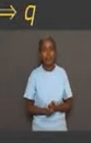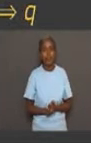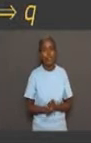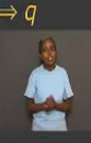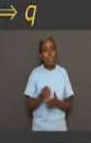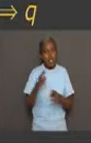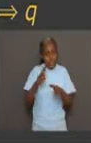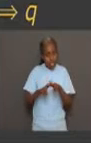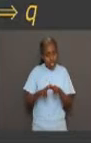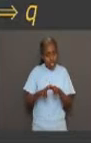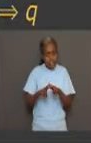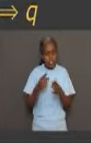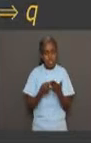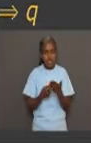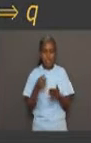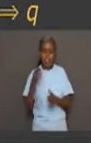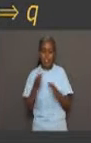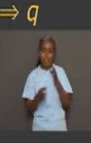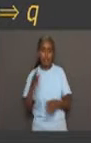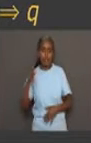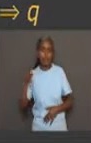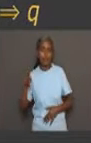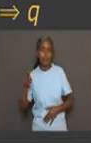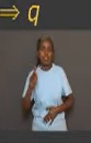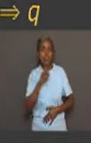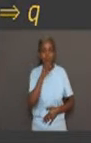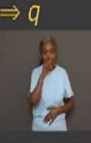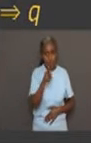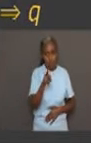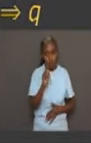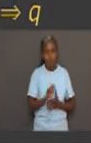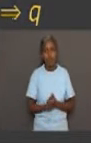stating that if P is true,